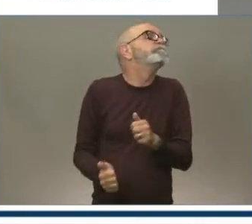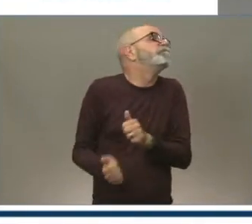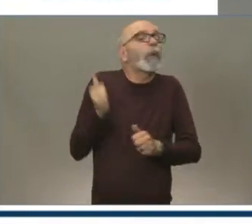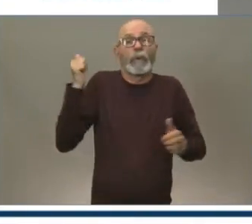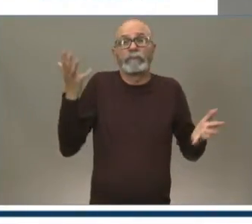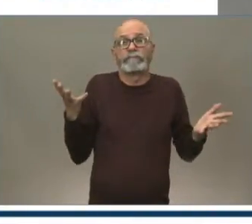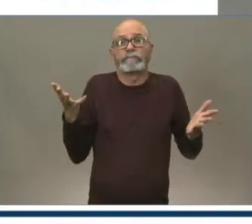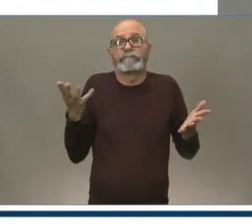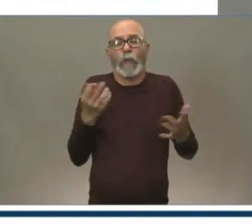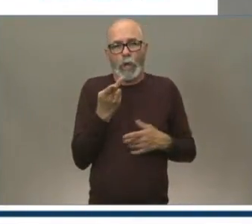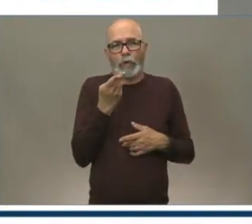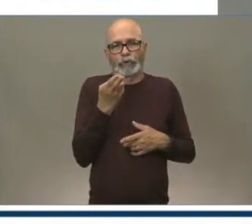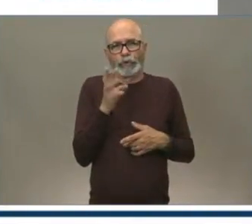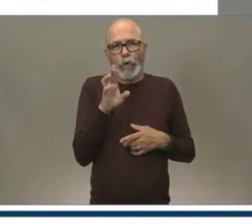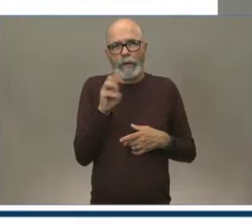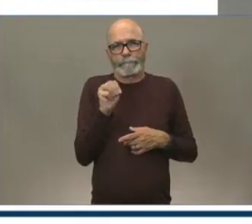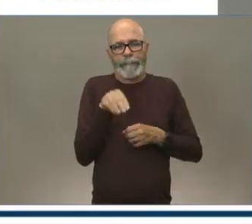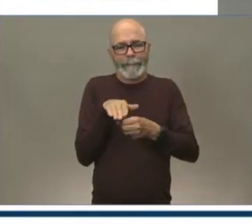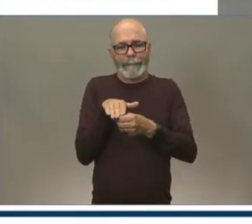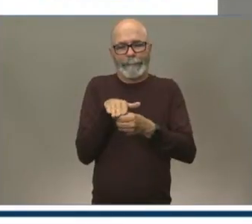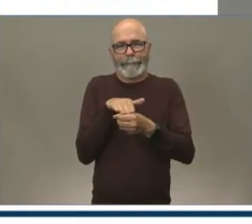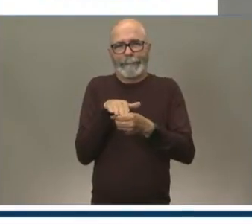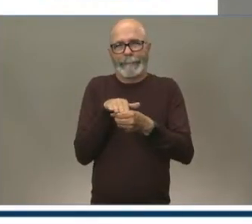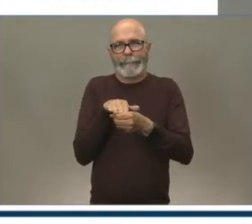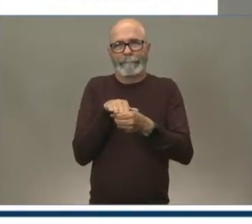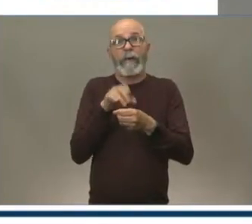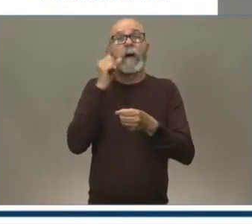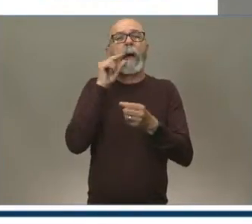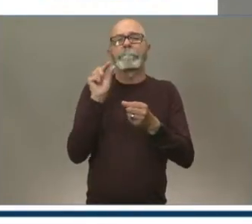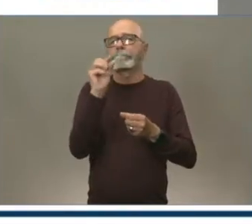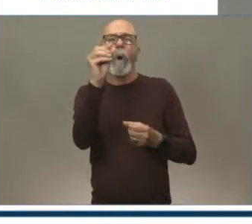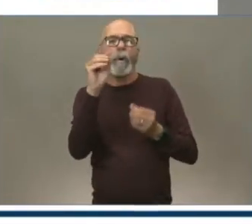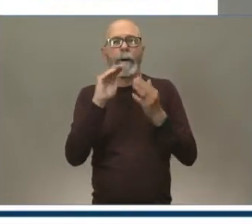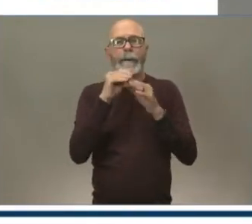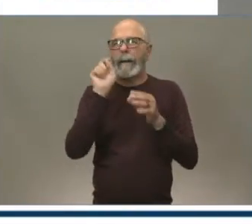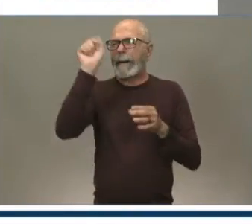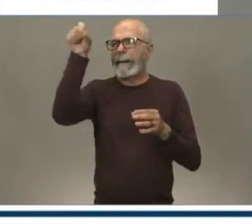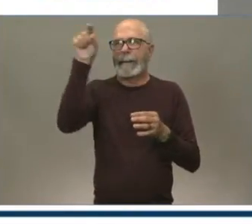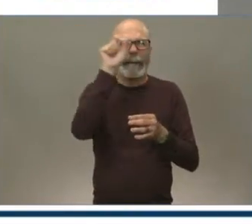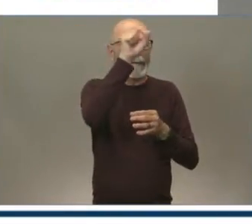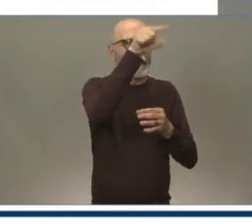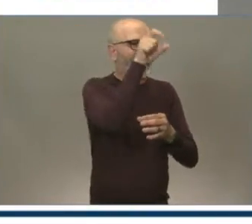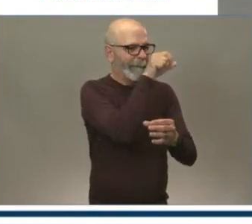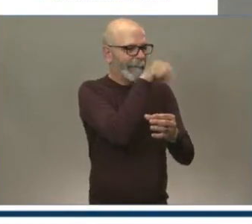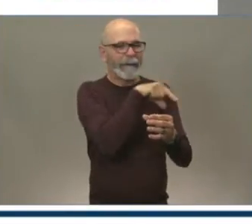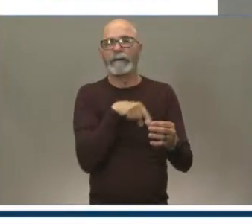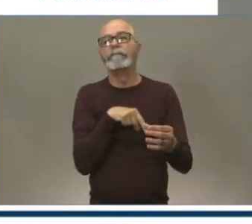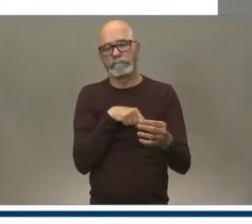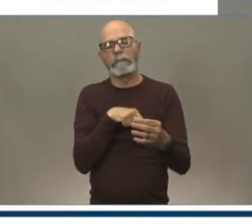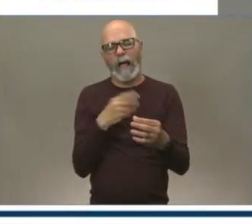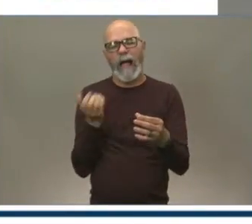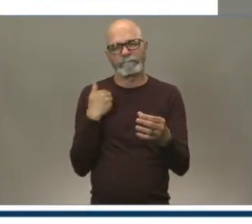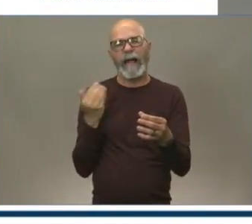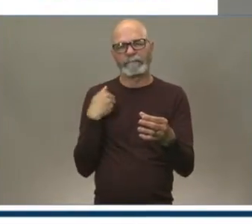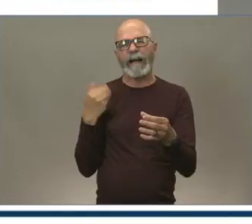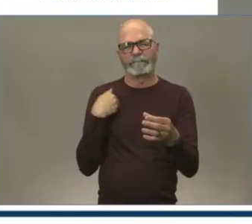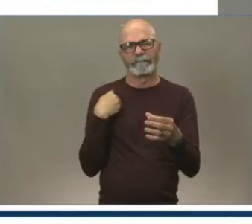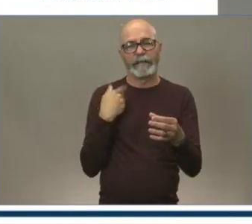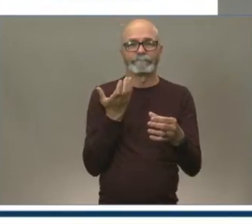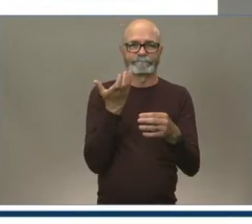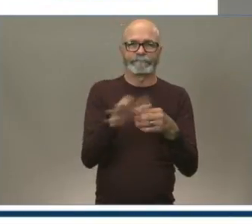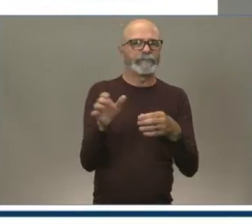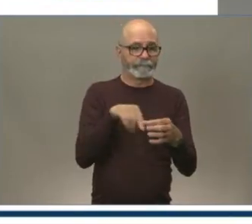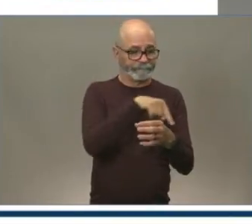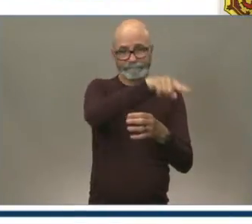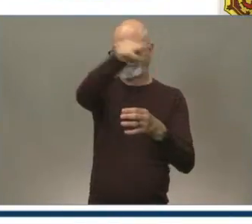we're using HRM and some surrounding communities as our geographic boundary with it. All these restrictions pertain.